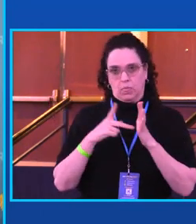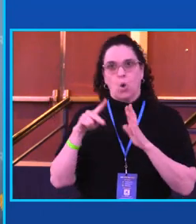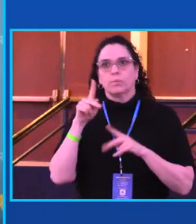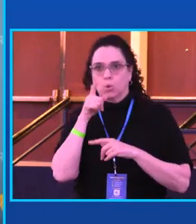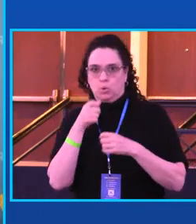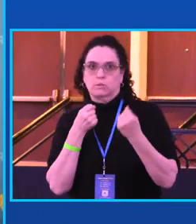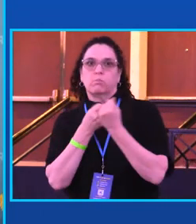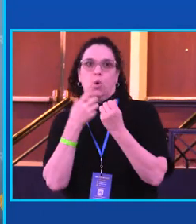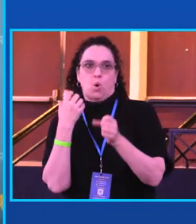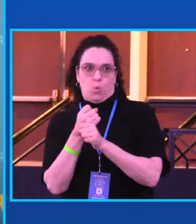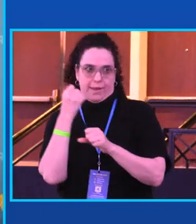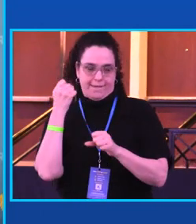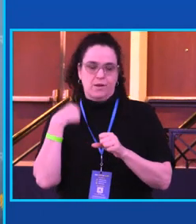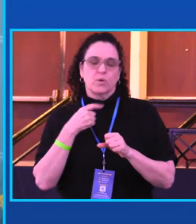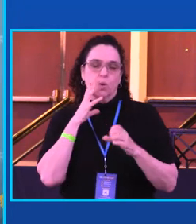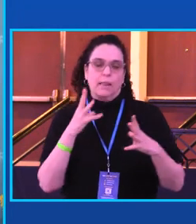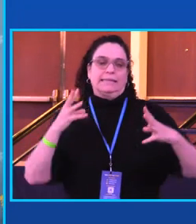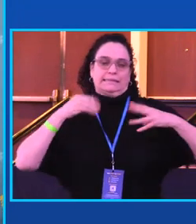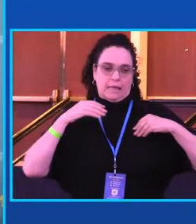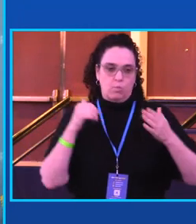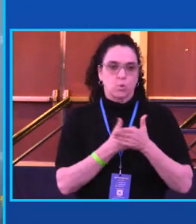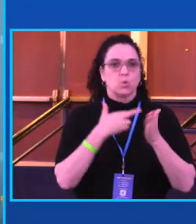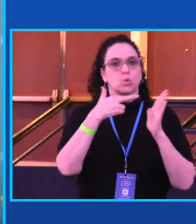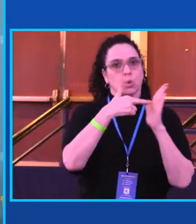Committee report is adopted.